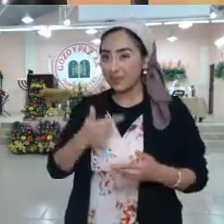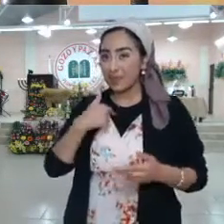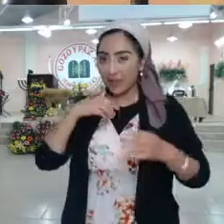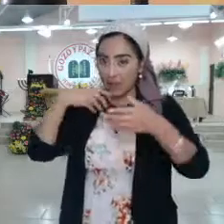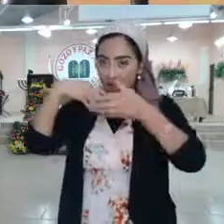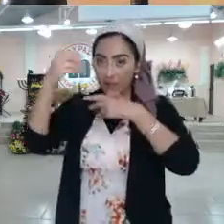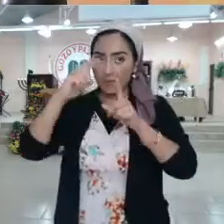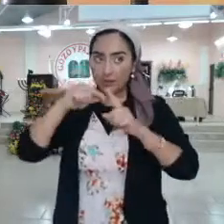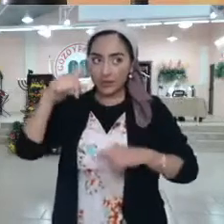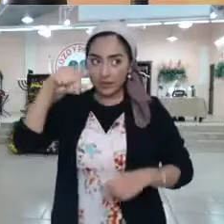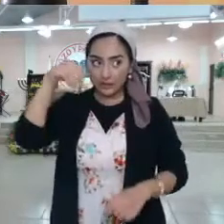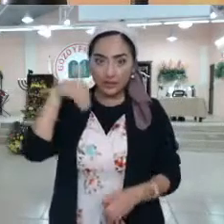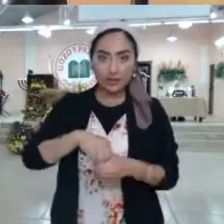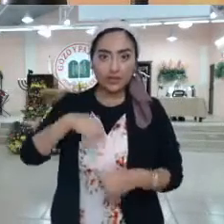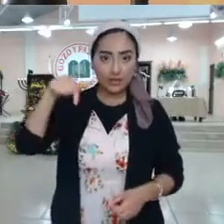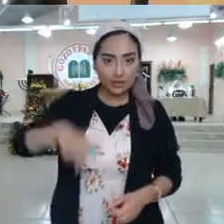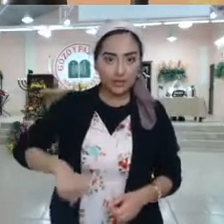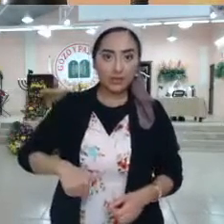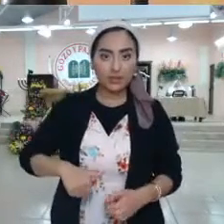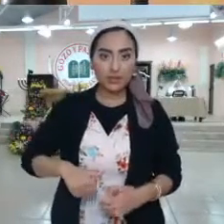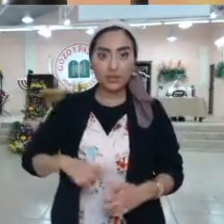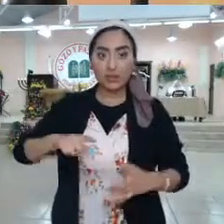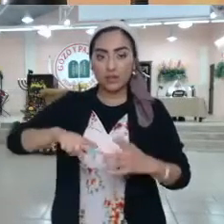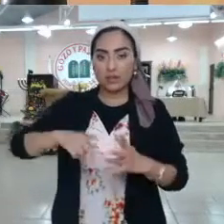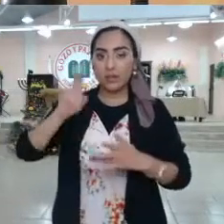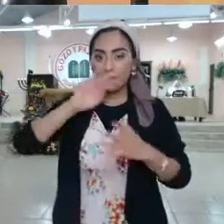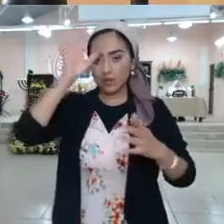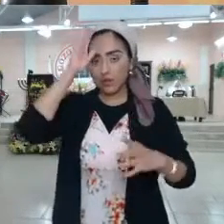go through the door, but here.